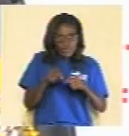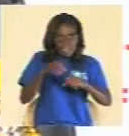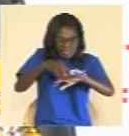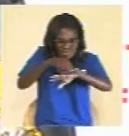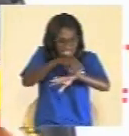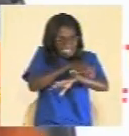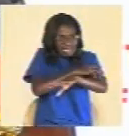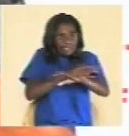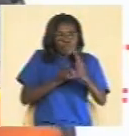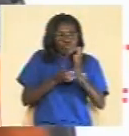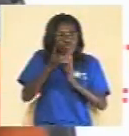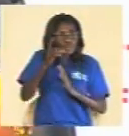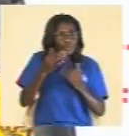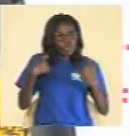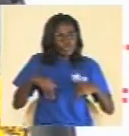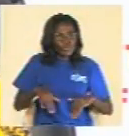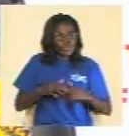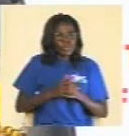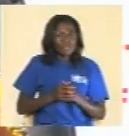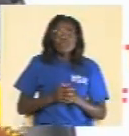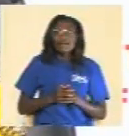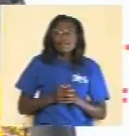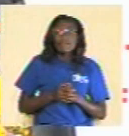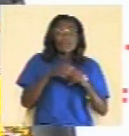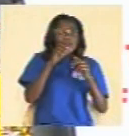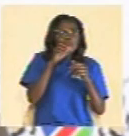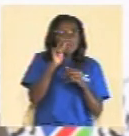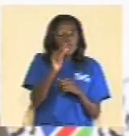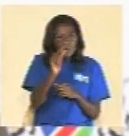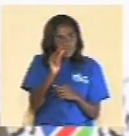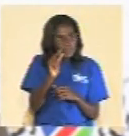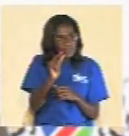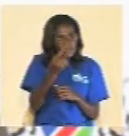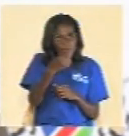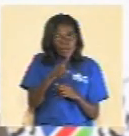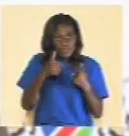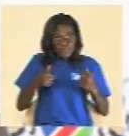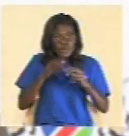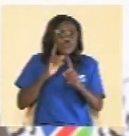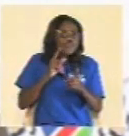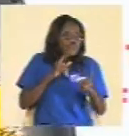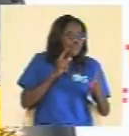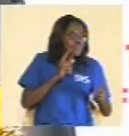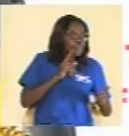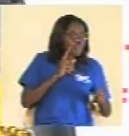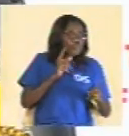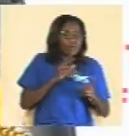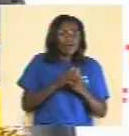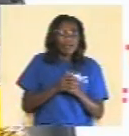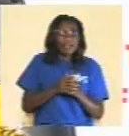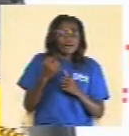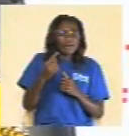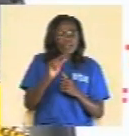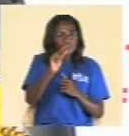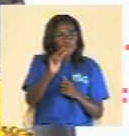them about these things. And of course, sometimes, in very few cases, but we do monitor that, there is a very